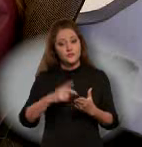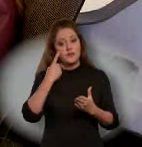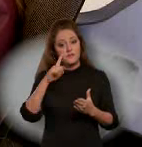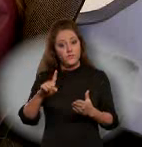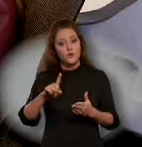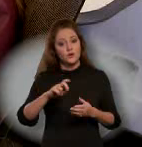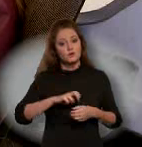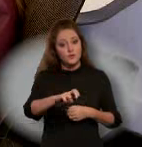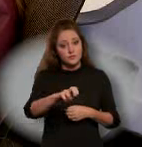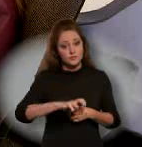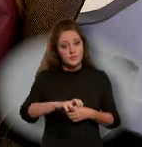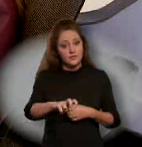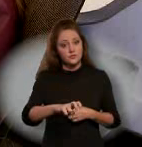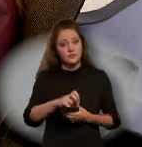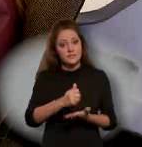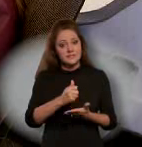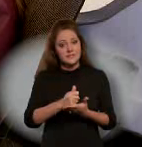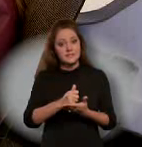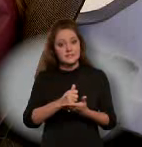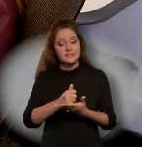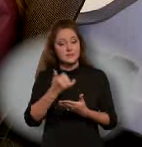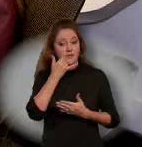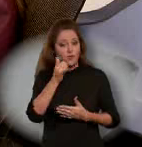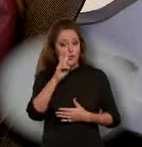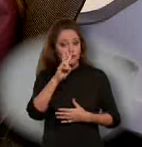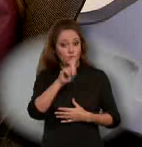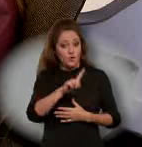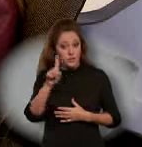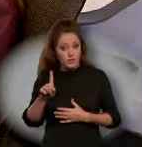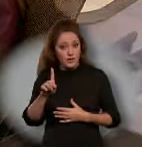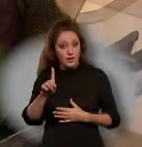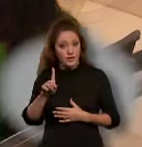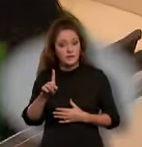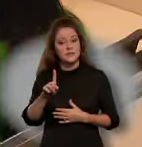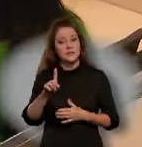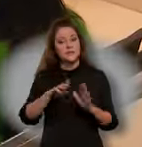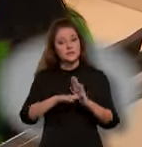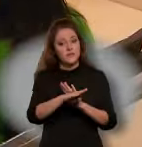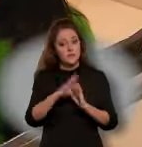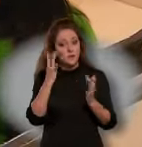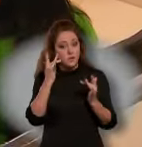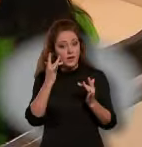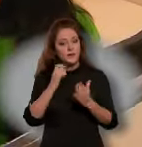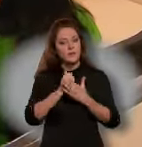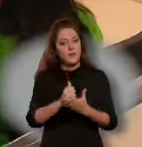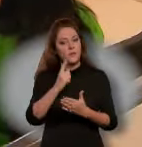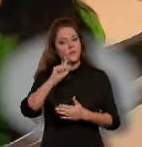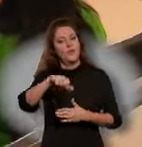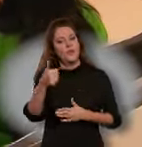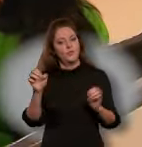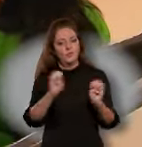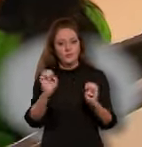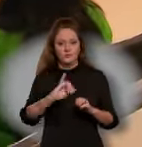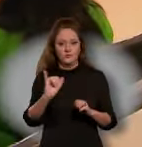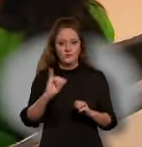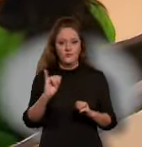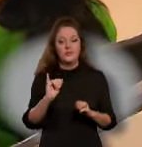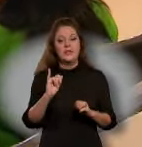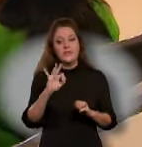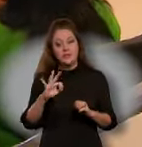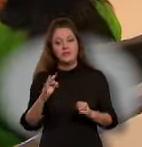for transportation assistance by dialing 211 Do you have transportation to evacuate? was developed to help in other emergencies too,